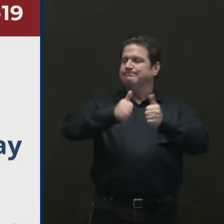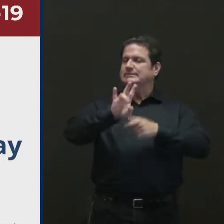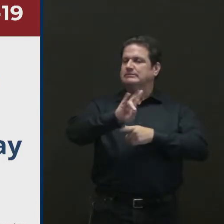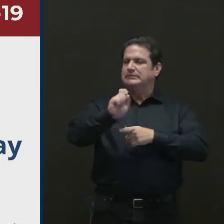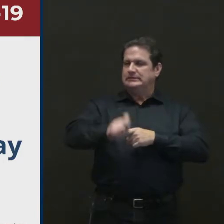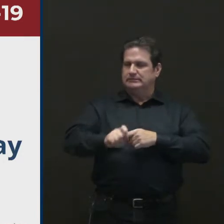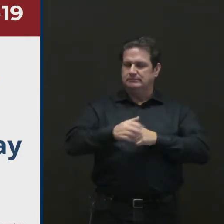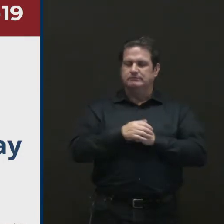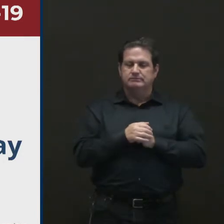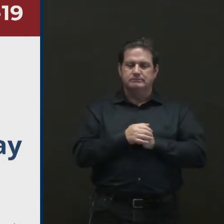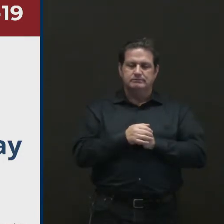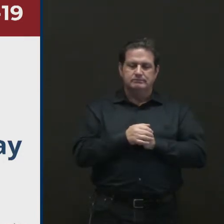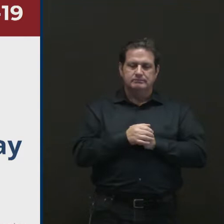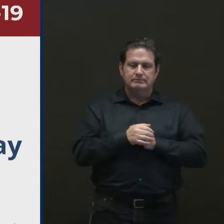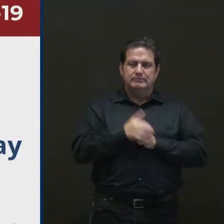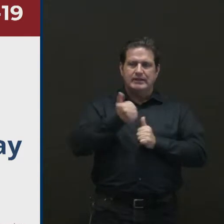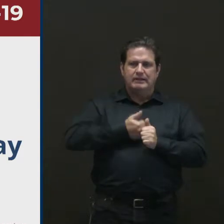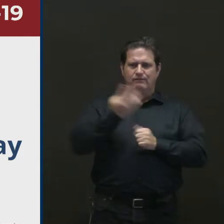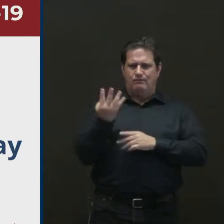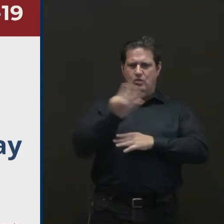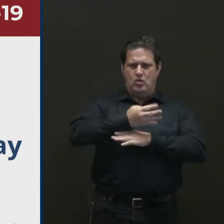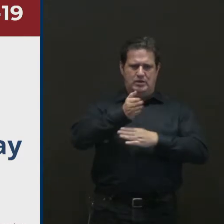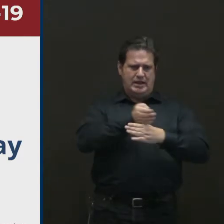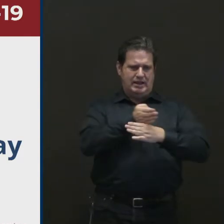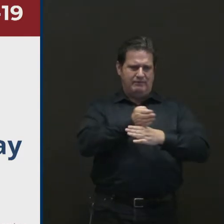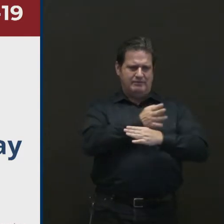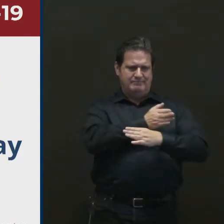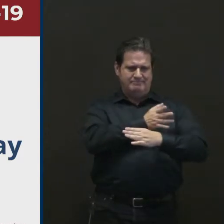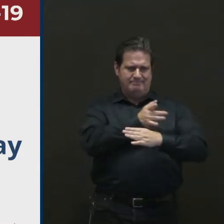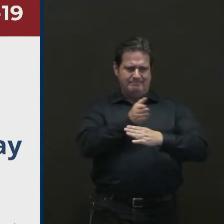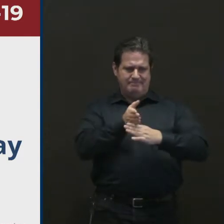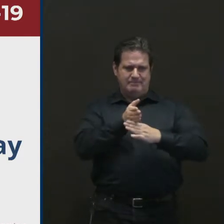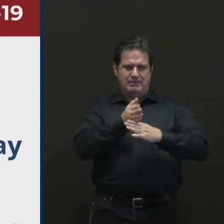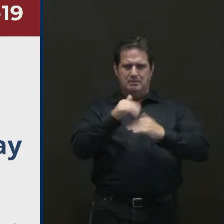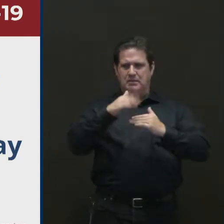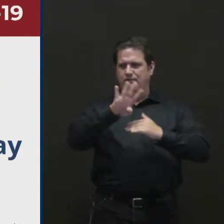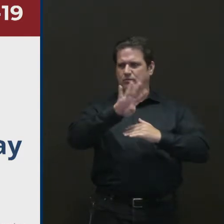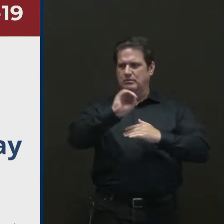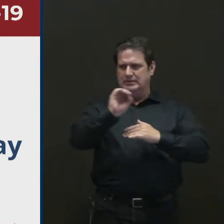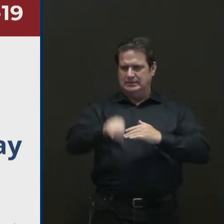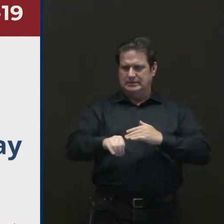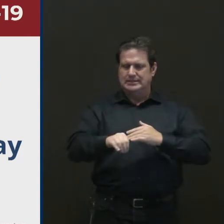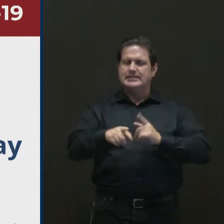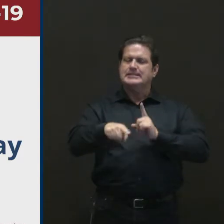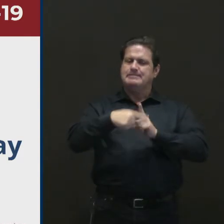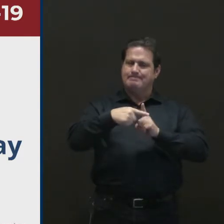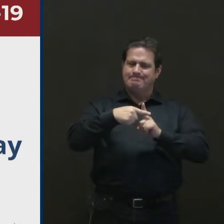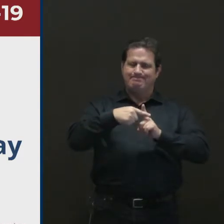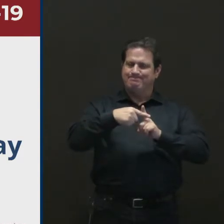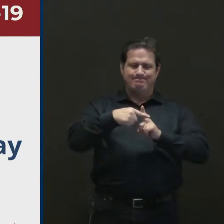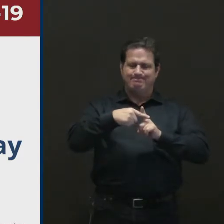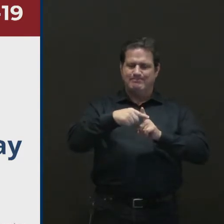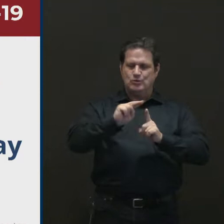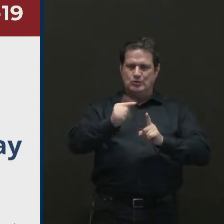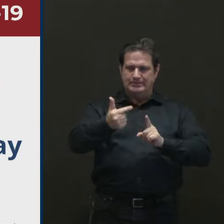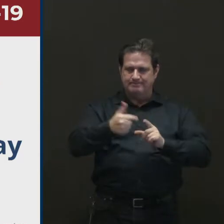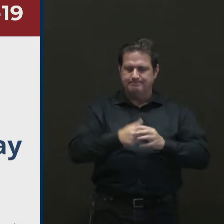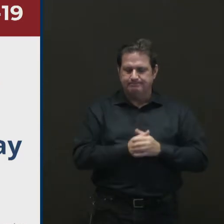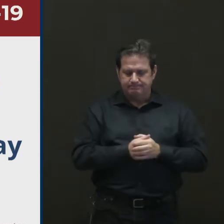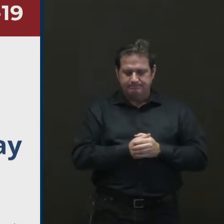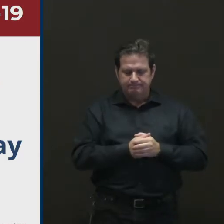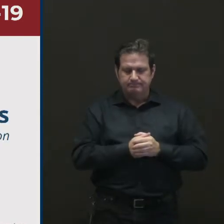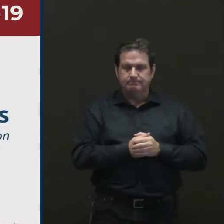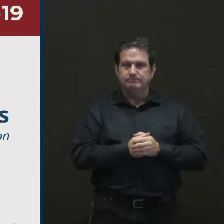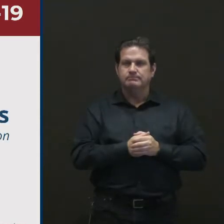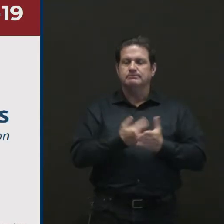of the days, each of the last 4 days have been above 4% positive, and that's not a good thing. As we talk